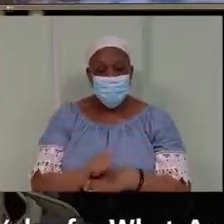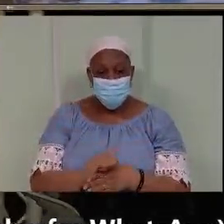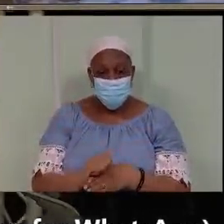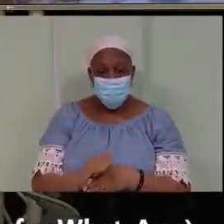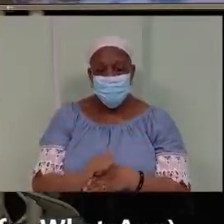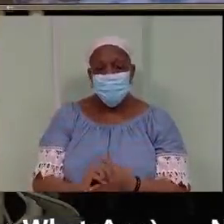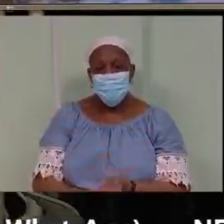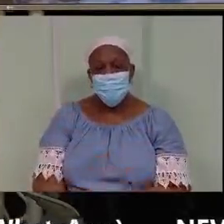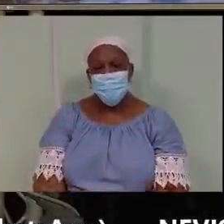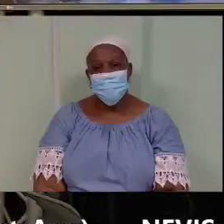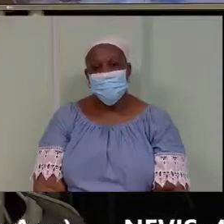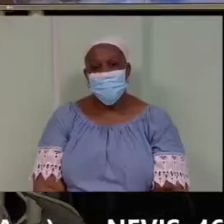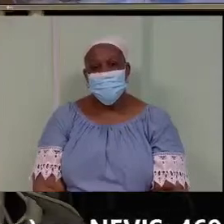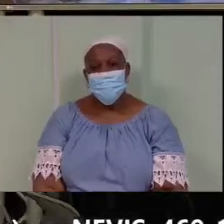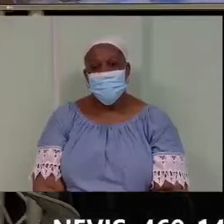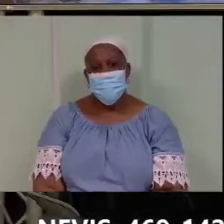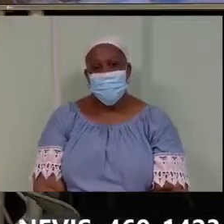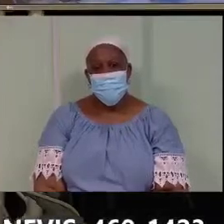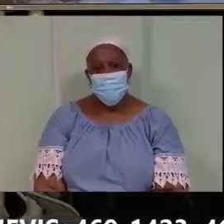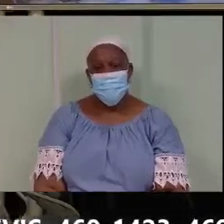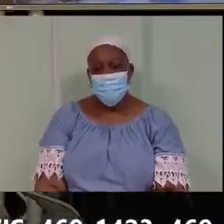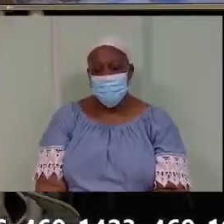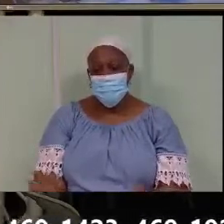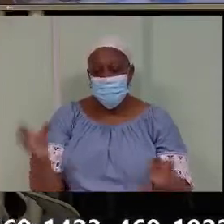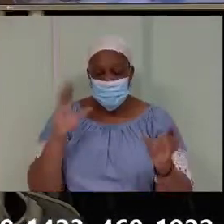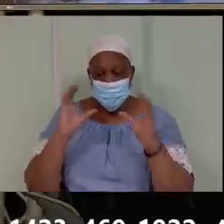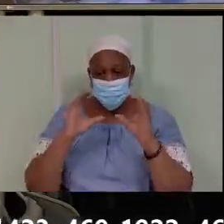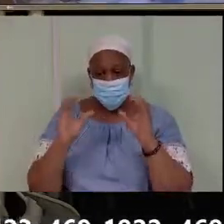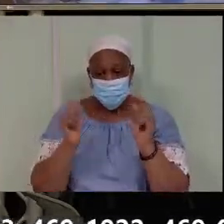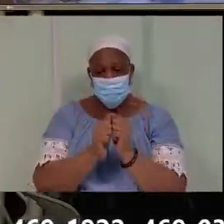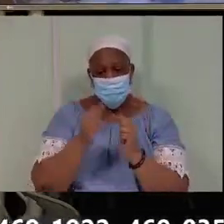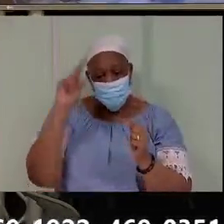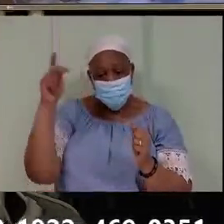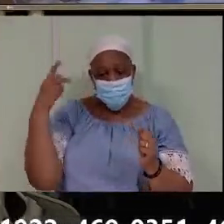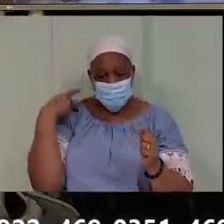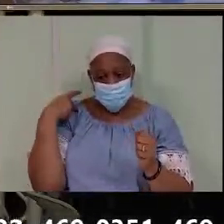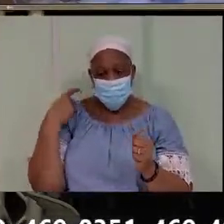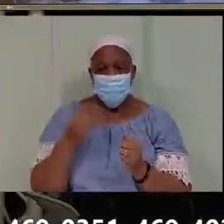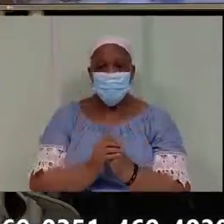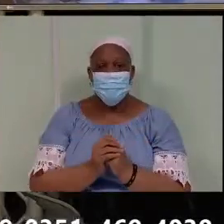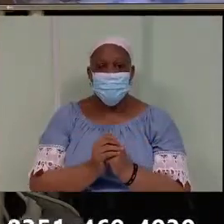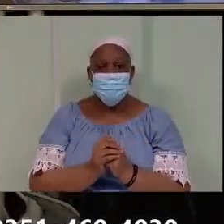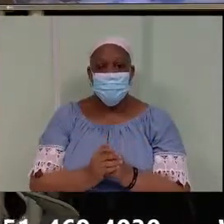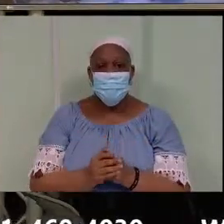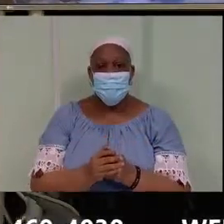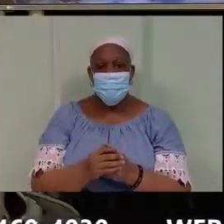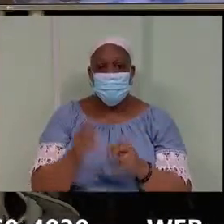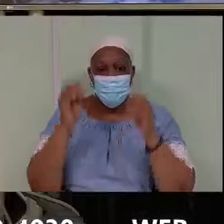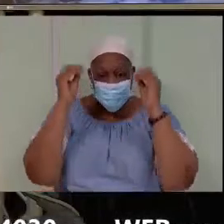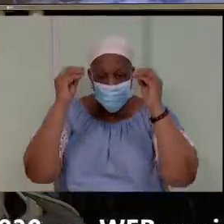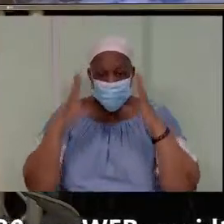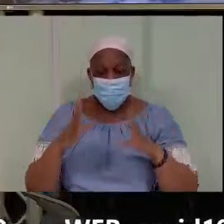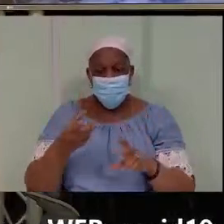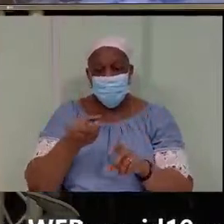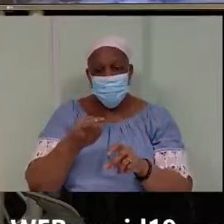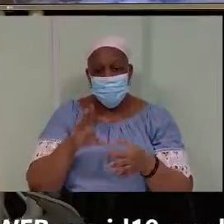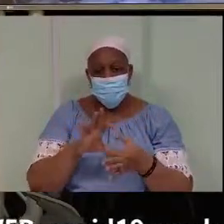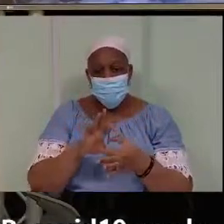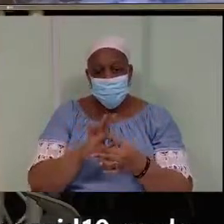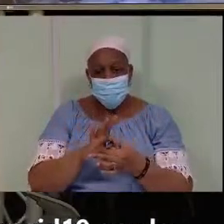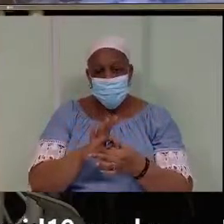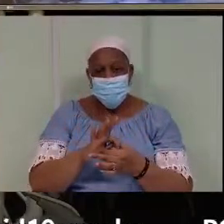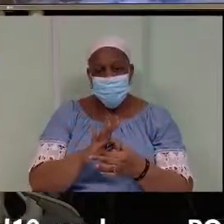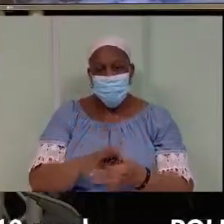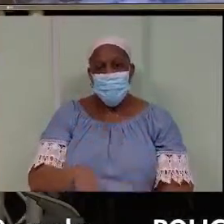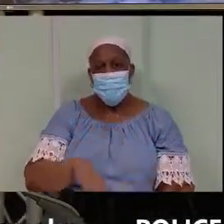will be communicated to them via their principals. Teachers of grade 4 and grade 6 would engage in